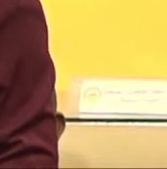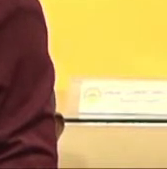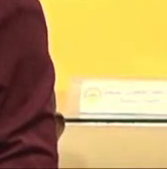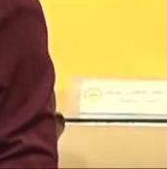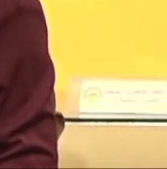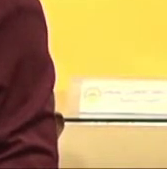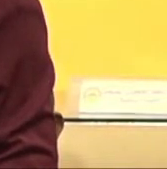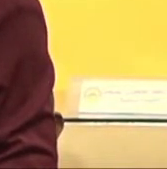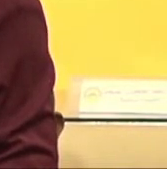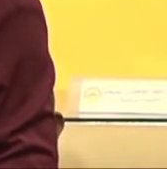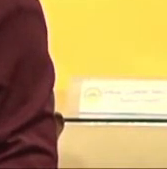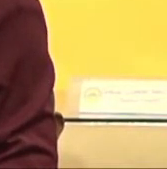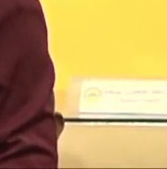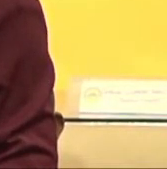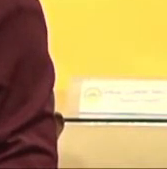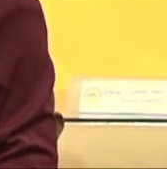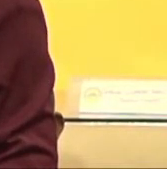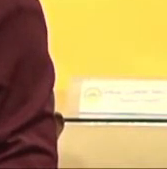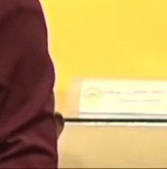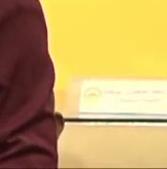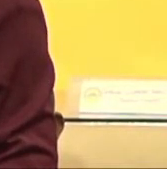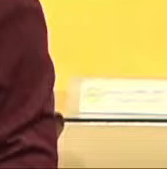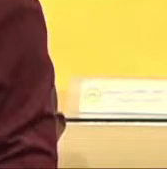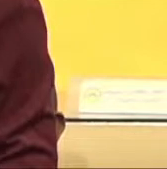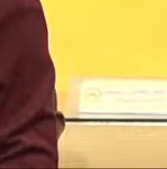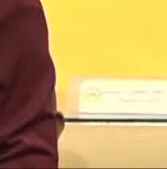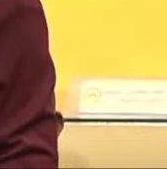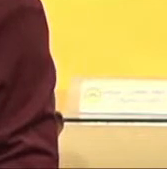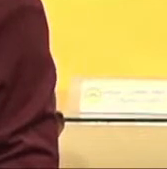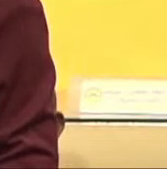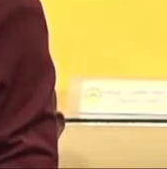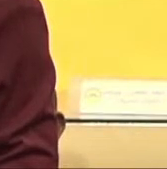I heard you clearly that it's like a joint referral